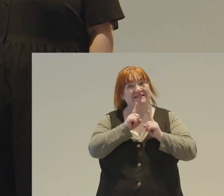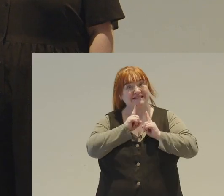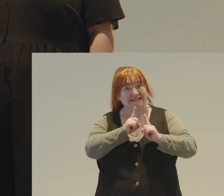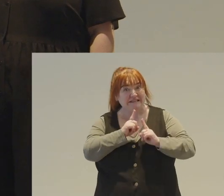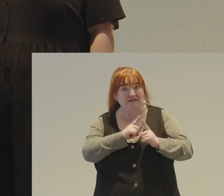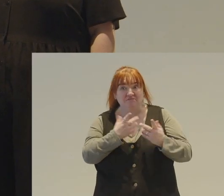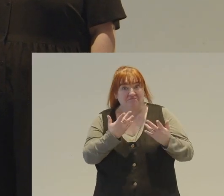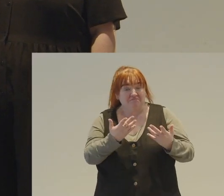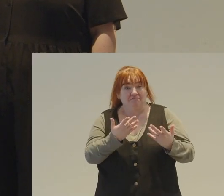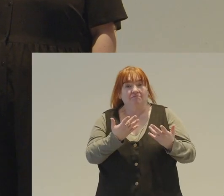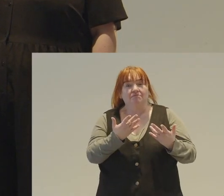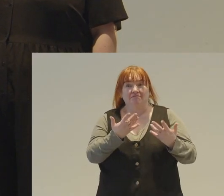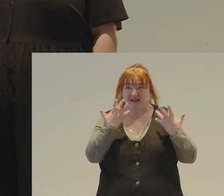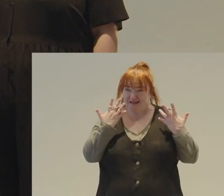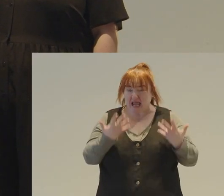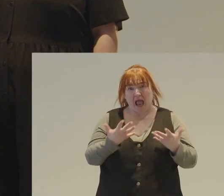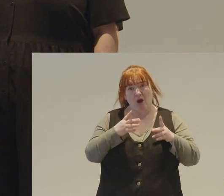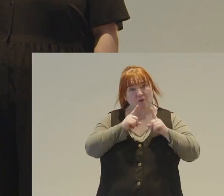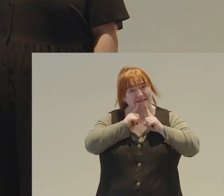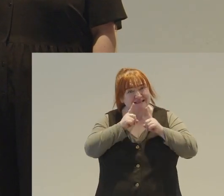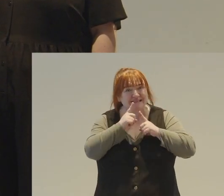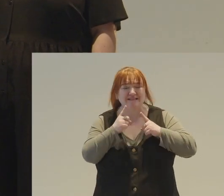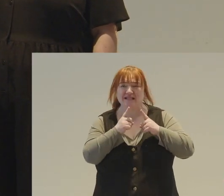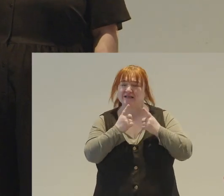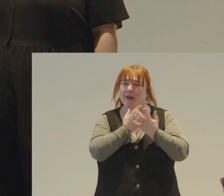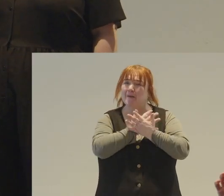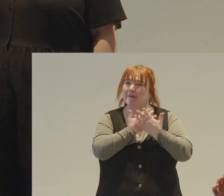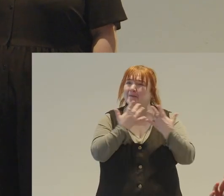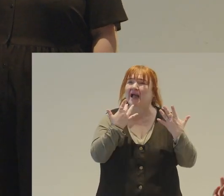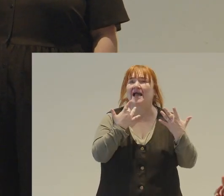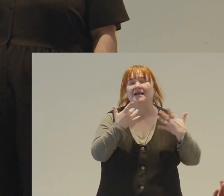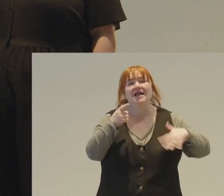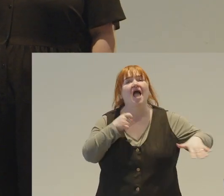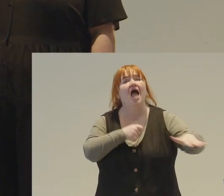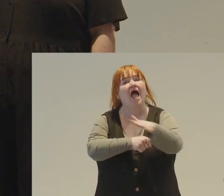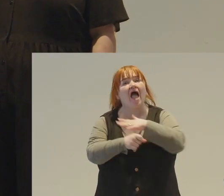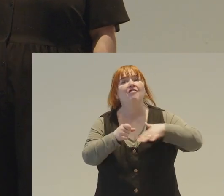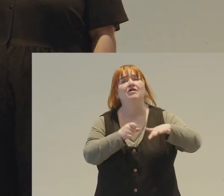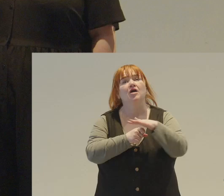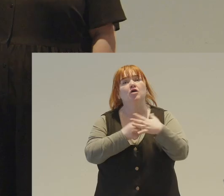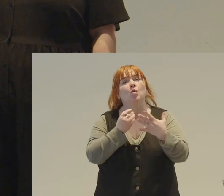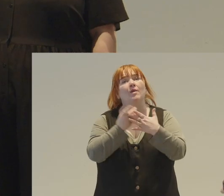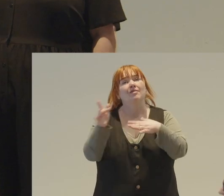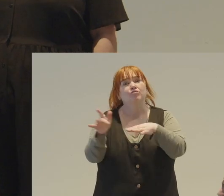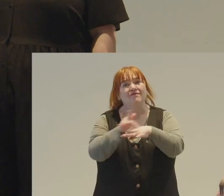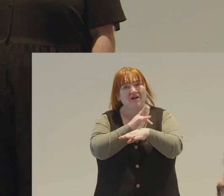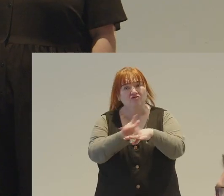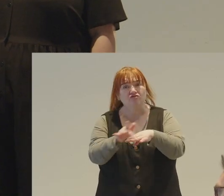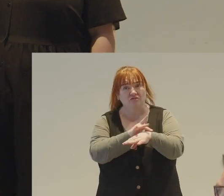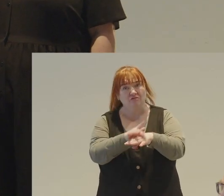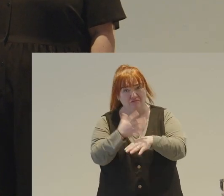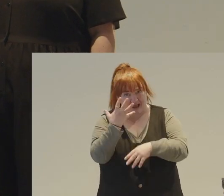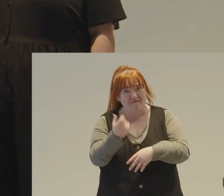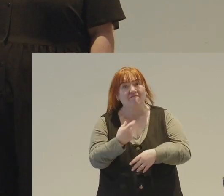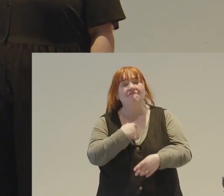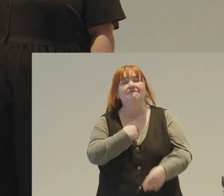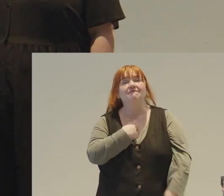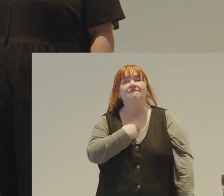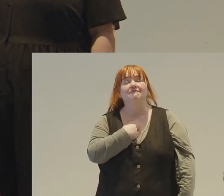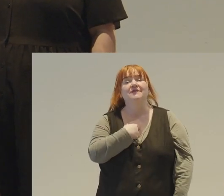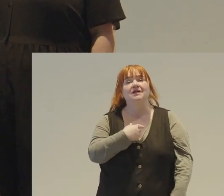many areas, like in professional areas, like to